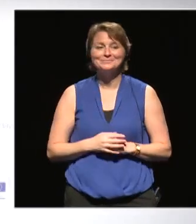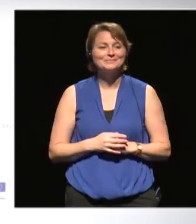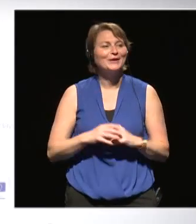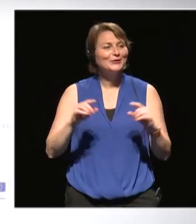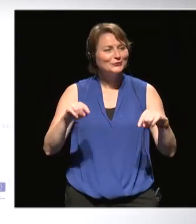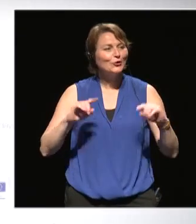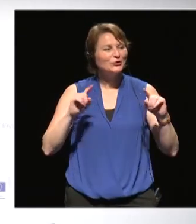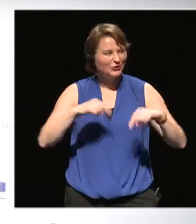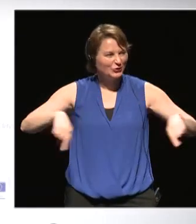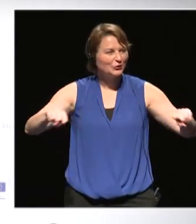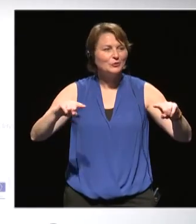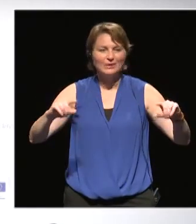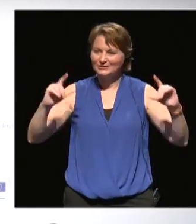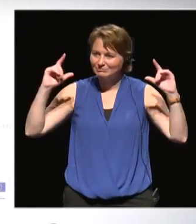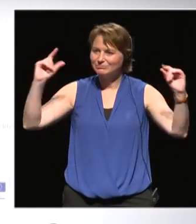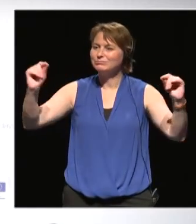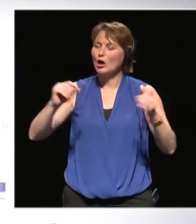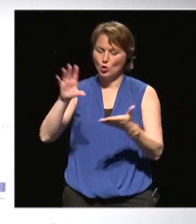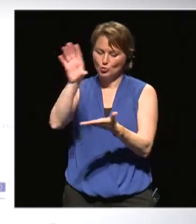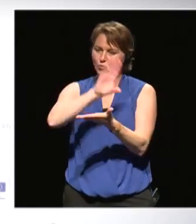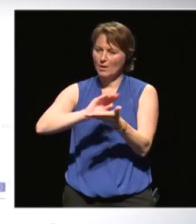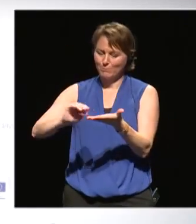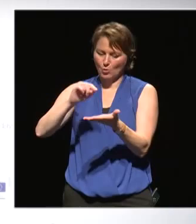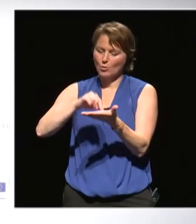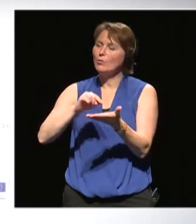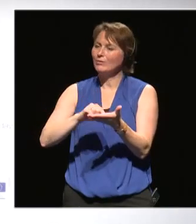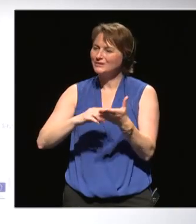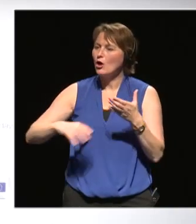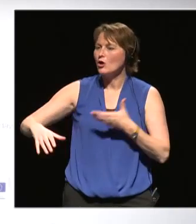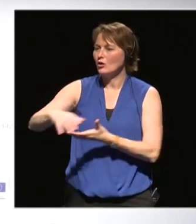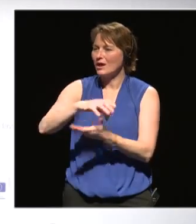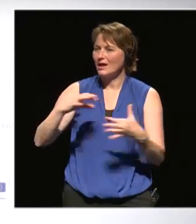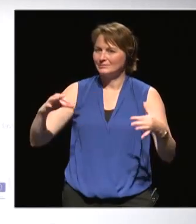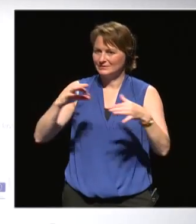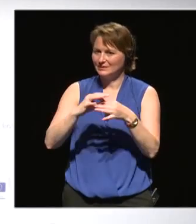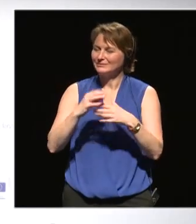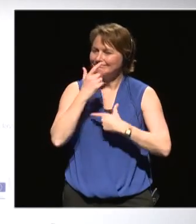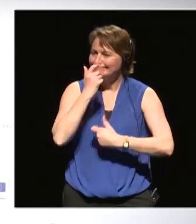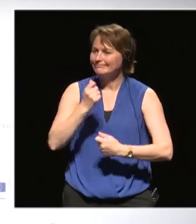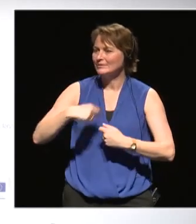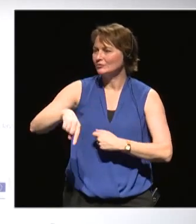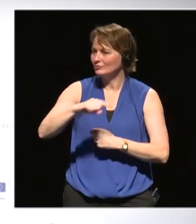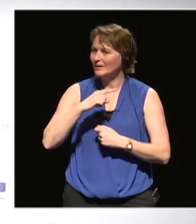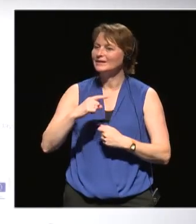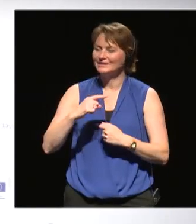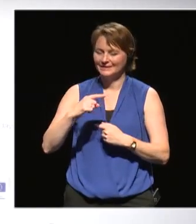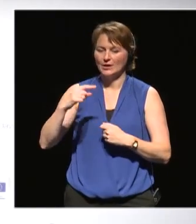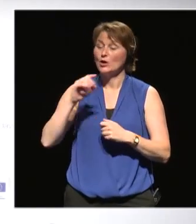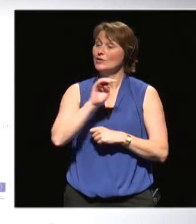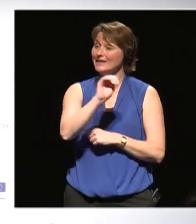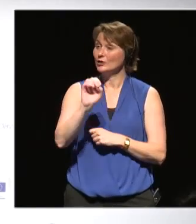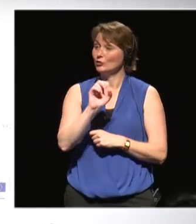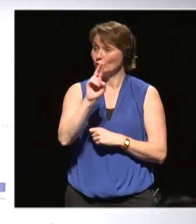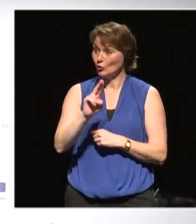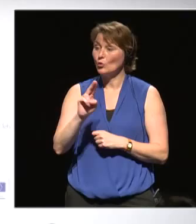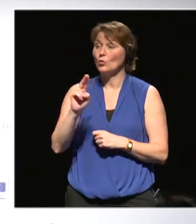and read the report, Our Collective Interest, by the European think tanks, which has a strong message on climate change. You need to